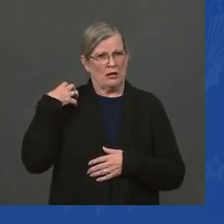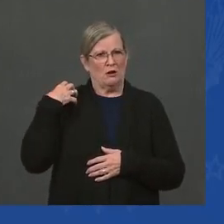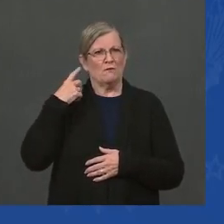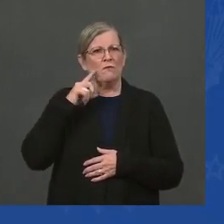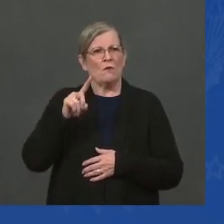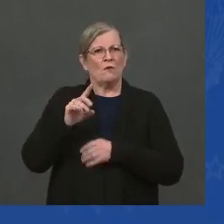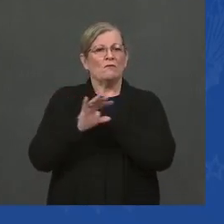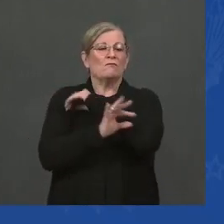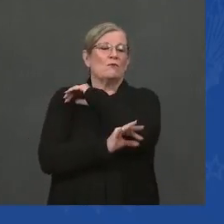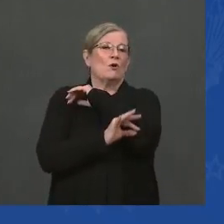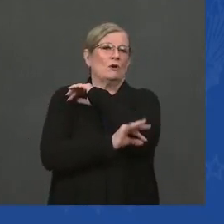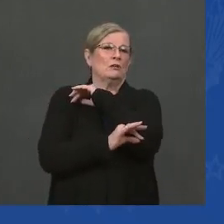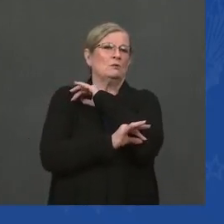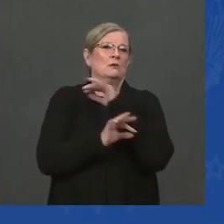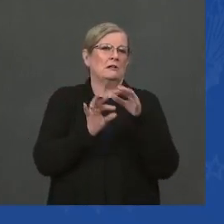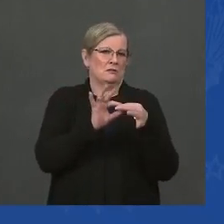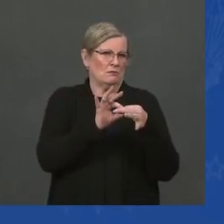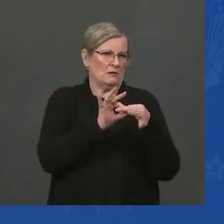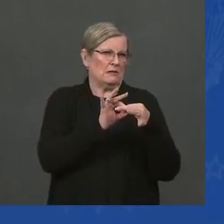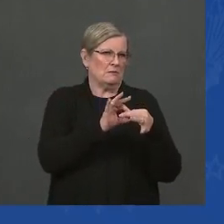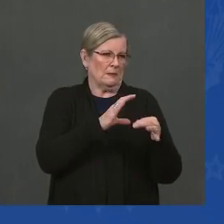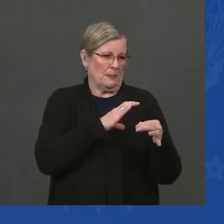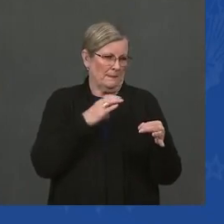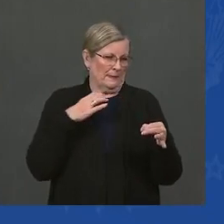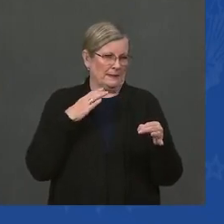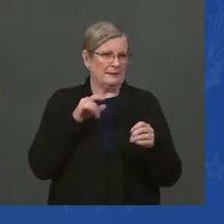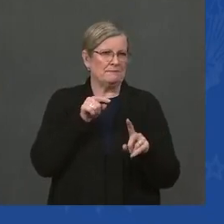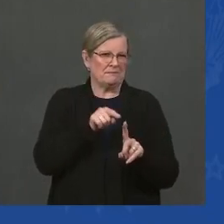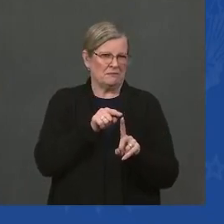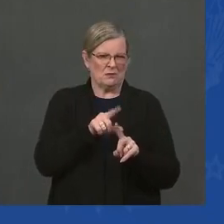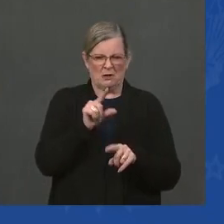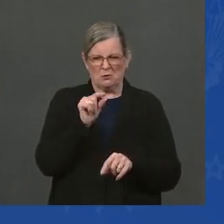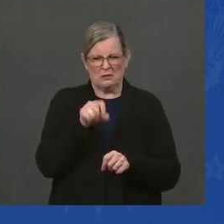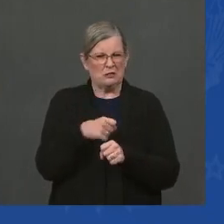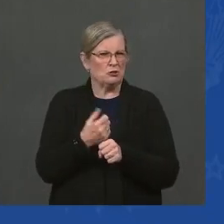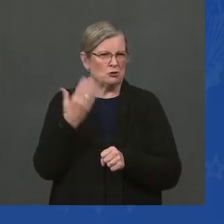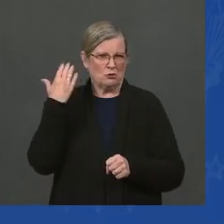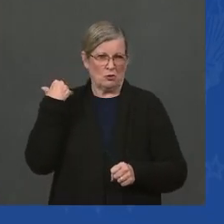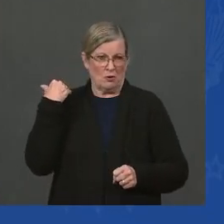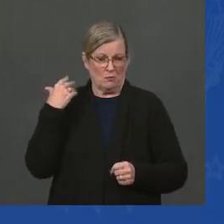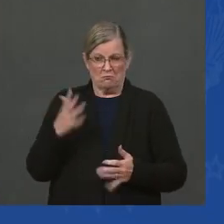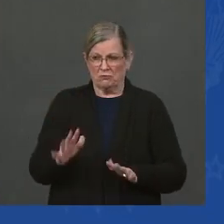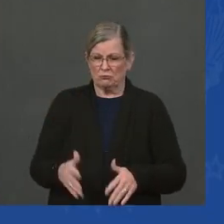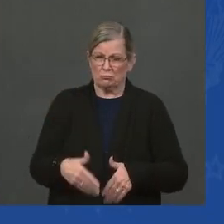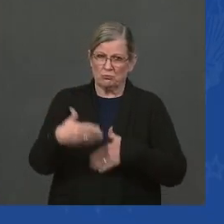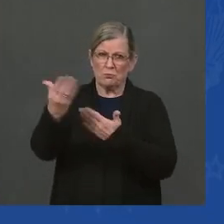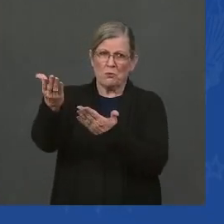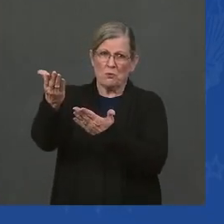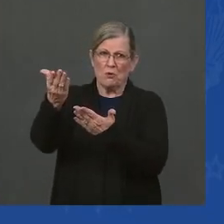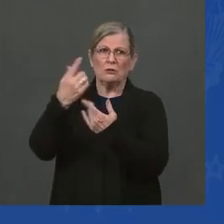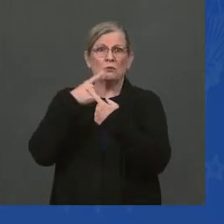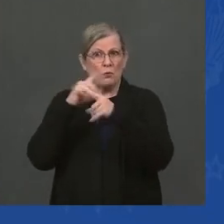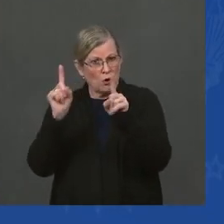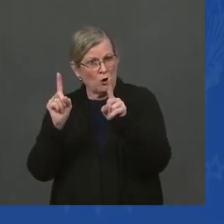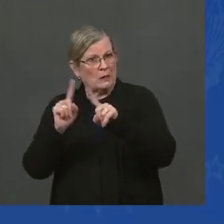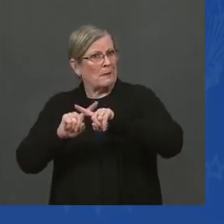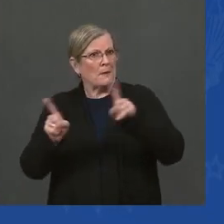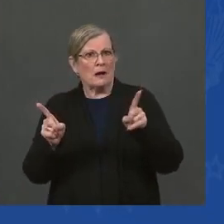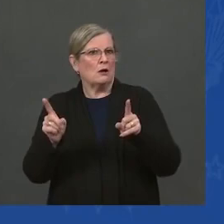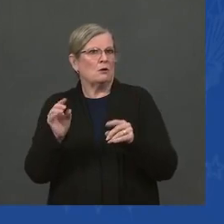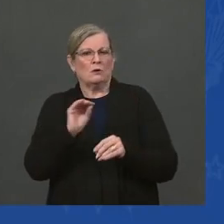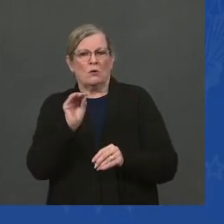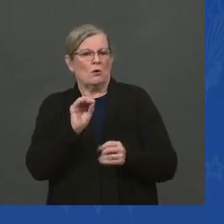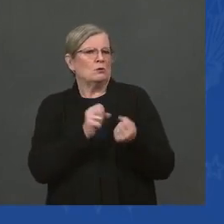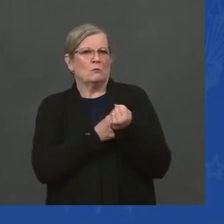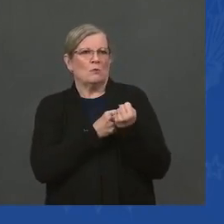is over 20 years ago. We ended up proposing, and it worked, but it got no enthusiasm, a thing for